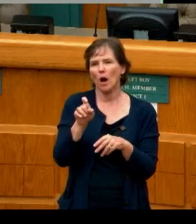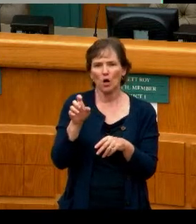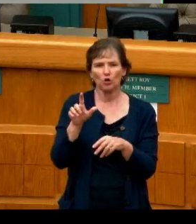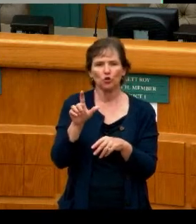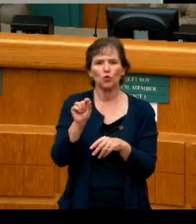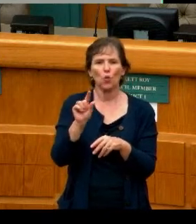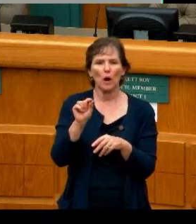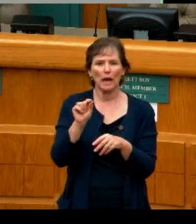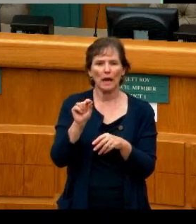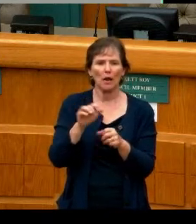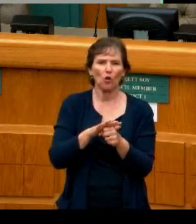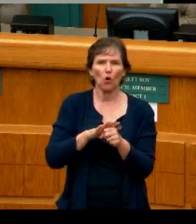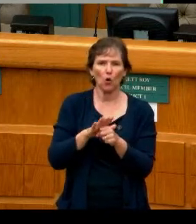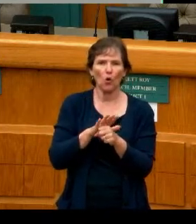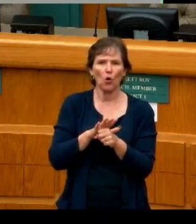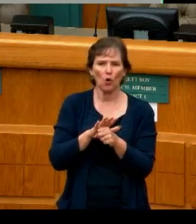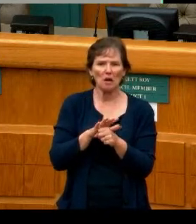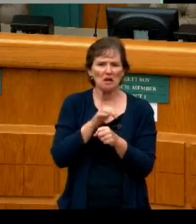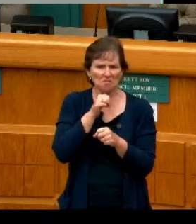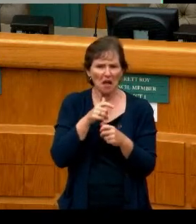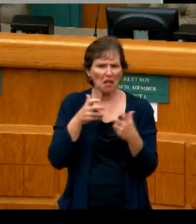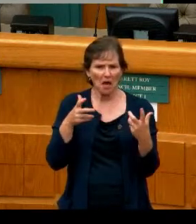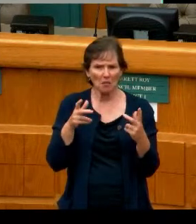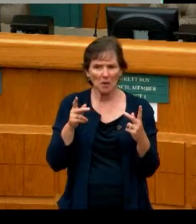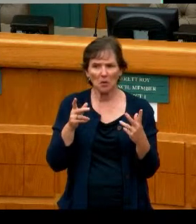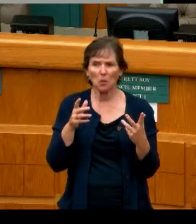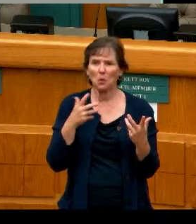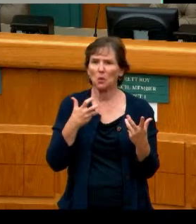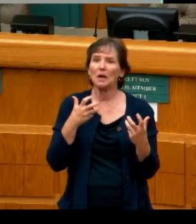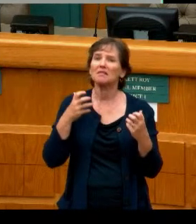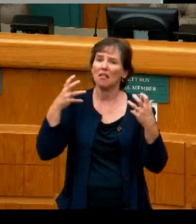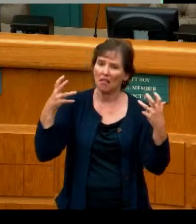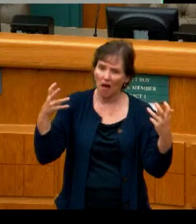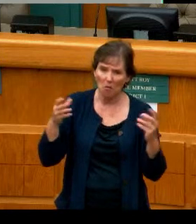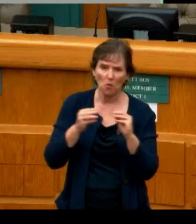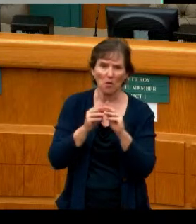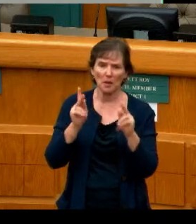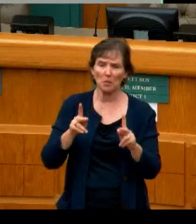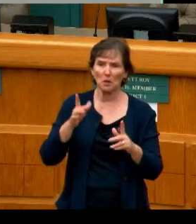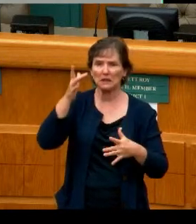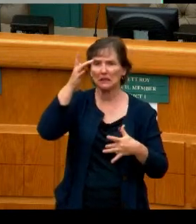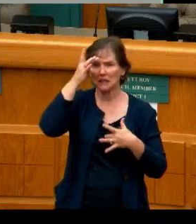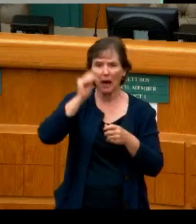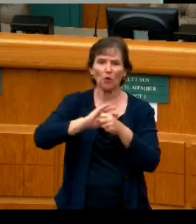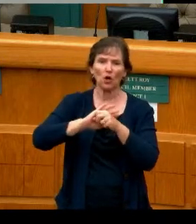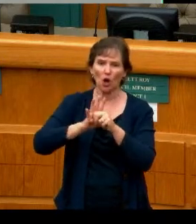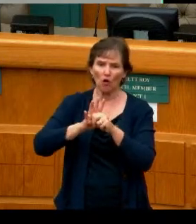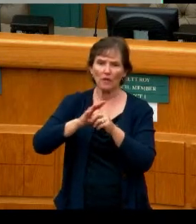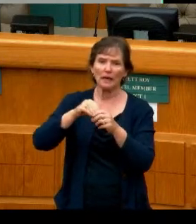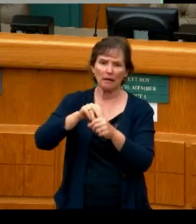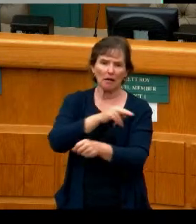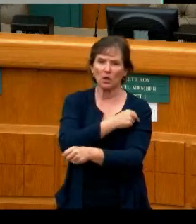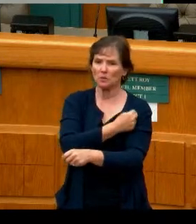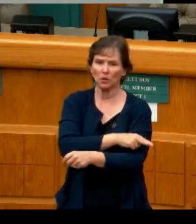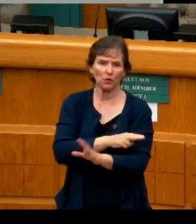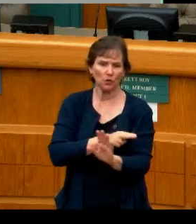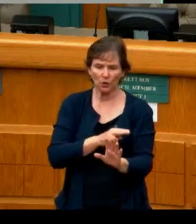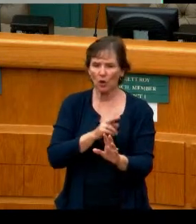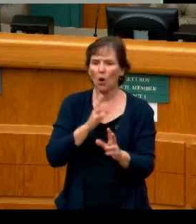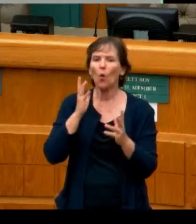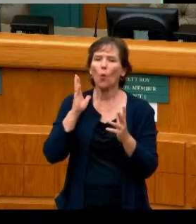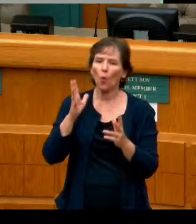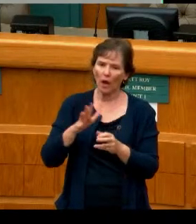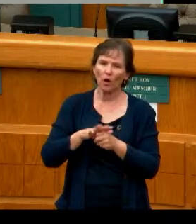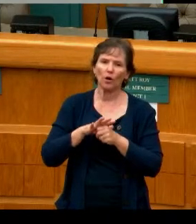at 120 more patients at the peak in hospitals in the coastal bend. So this 120 more,